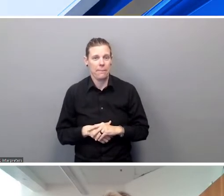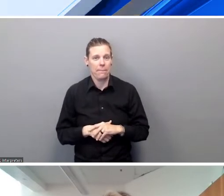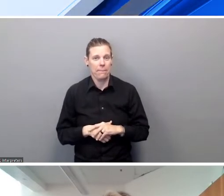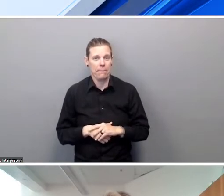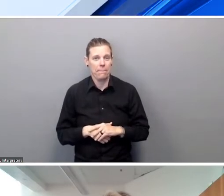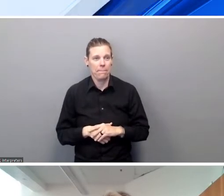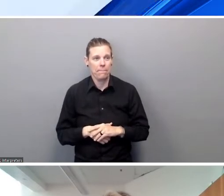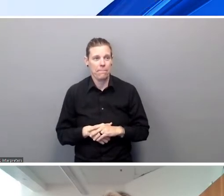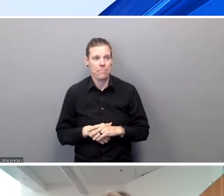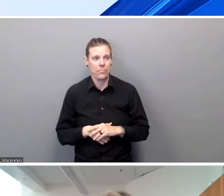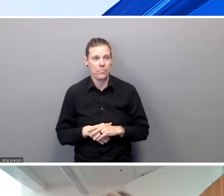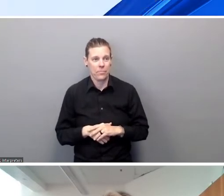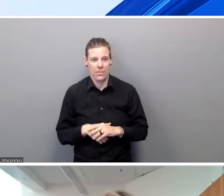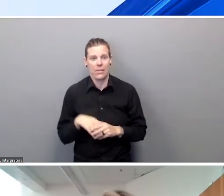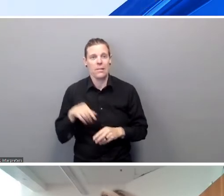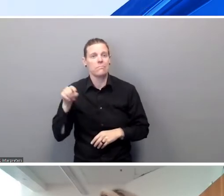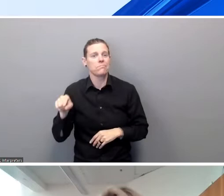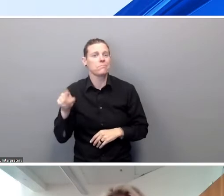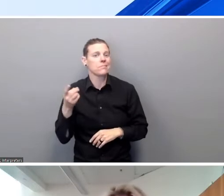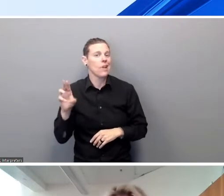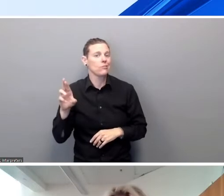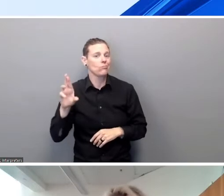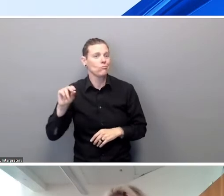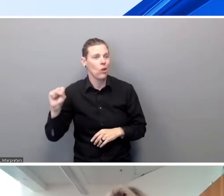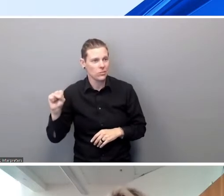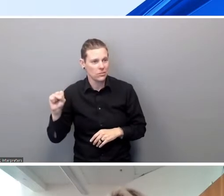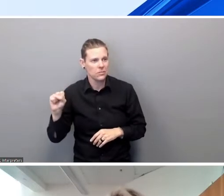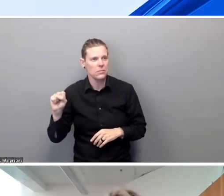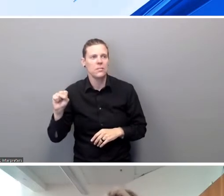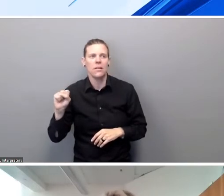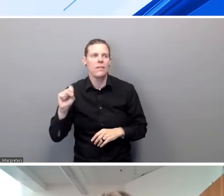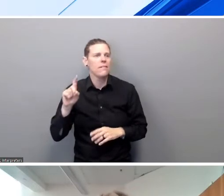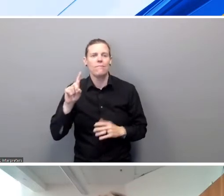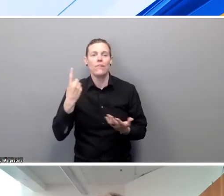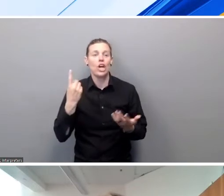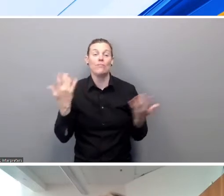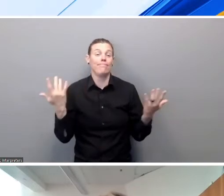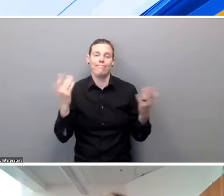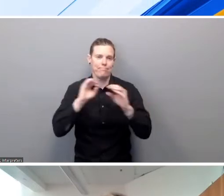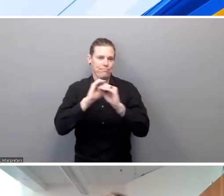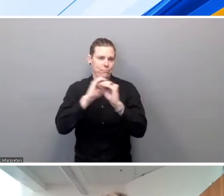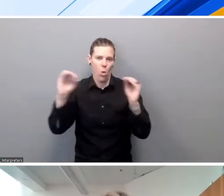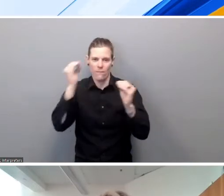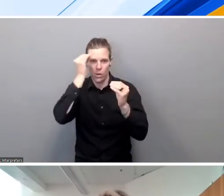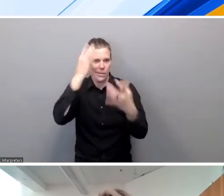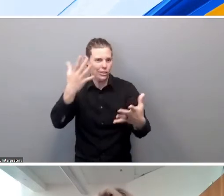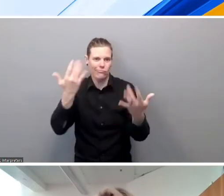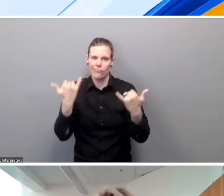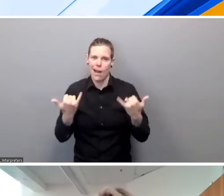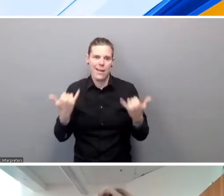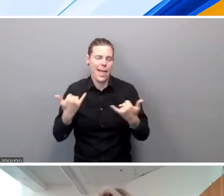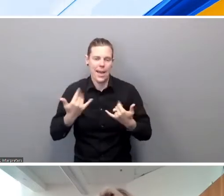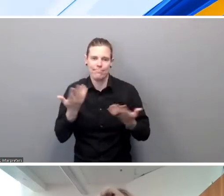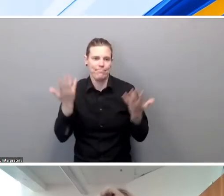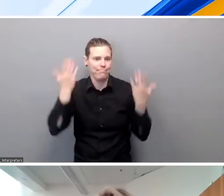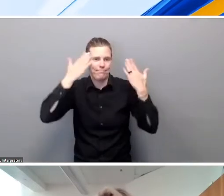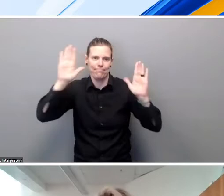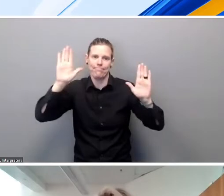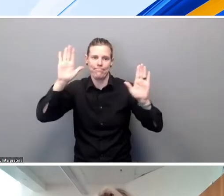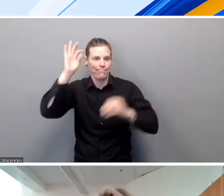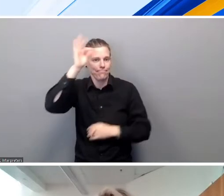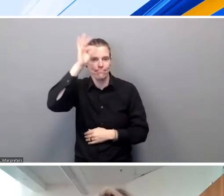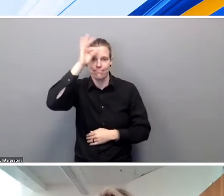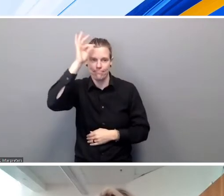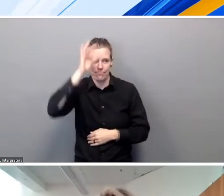So we don't have information on your first question. I'll just jump in there. And I'm not familiar with